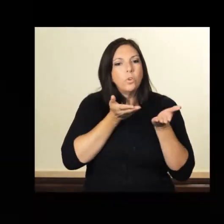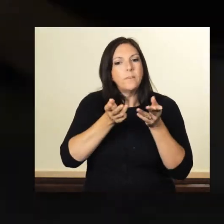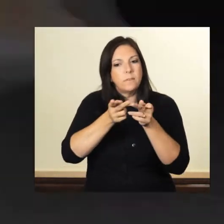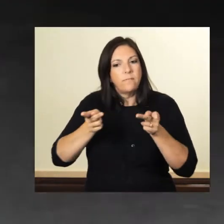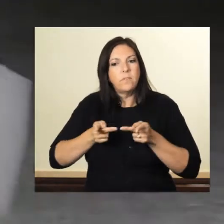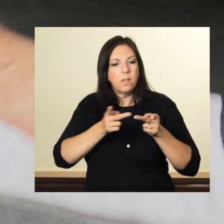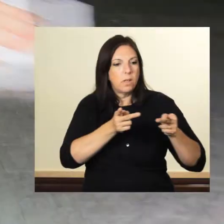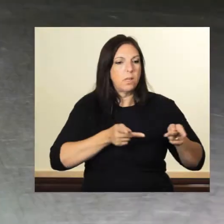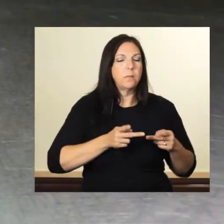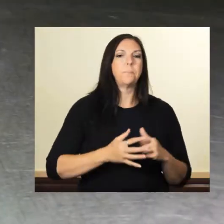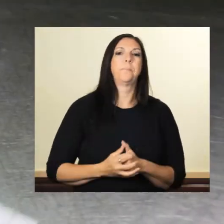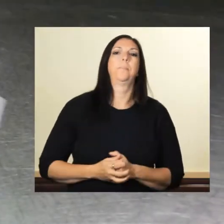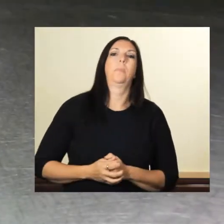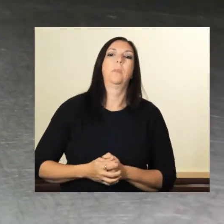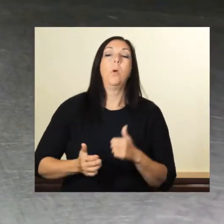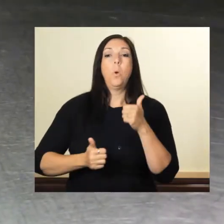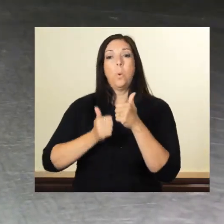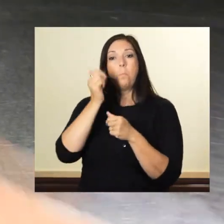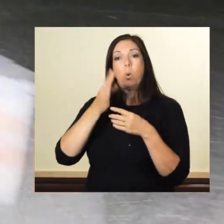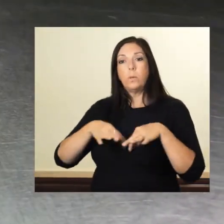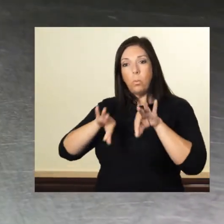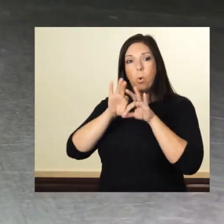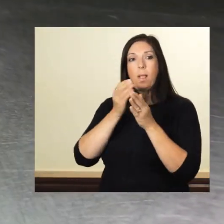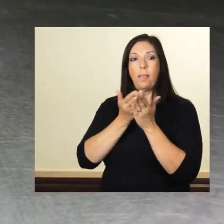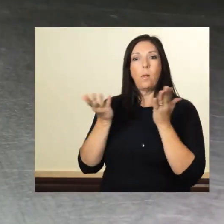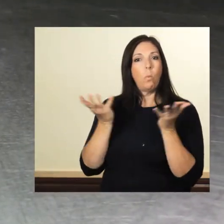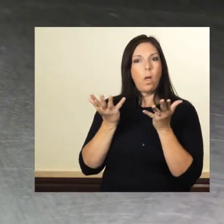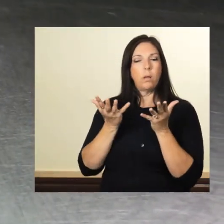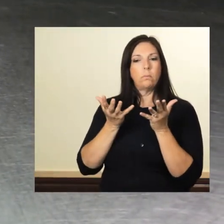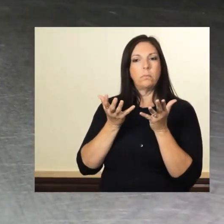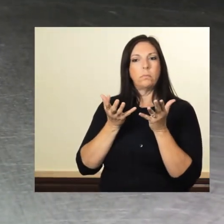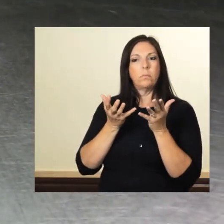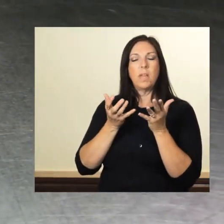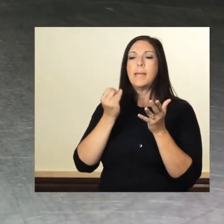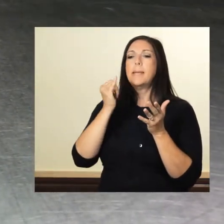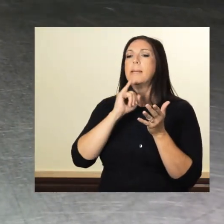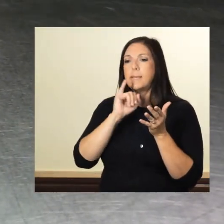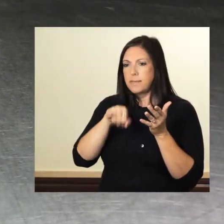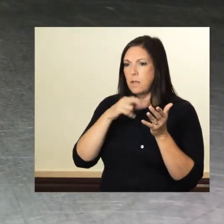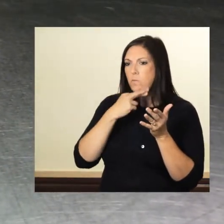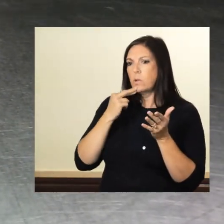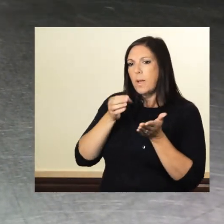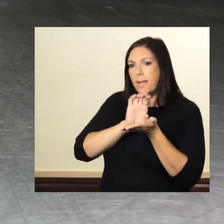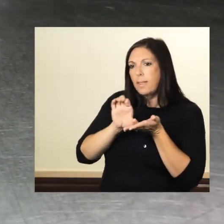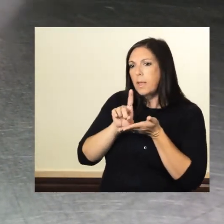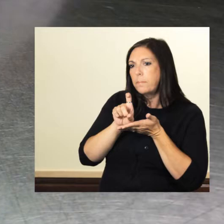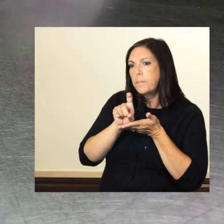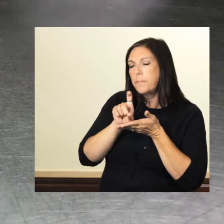service facilities the most important thing is is this restaurant clean